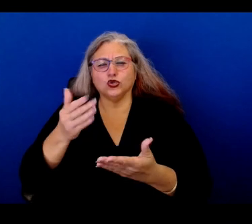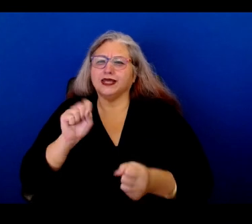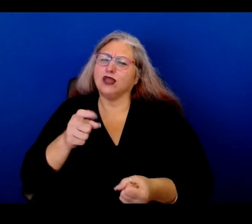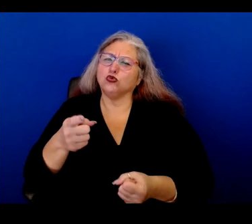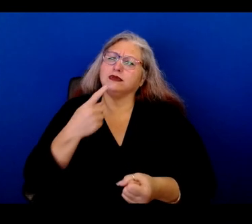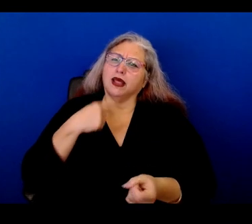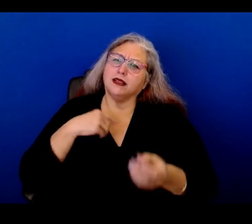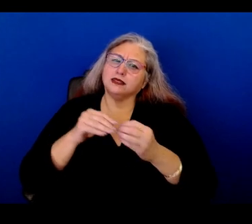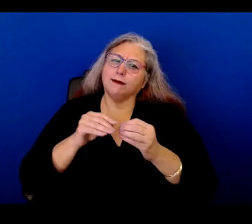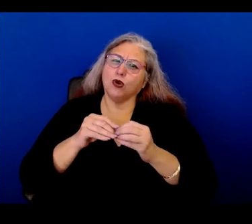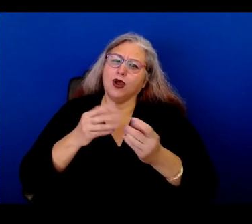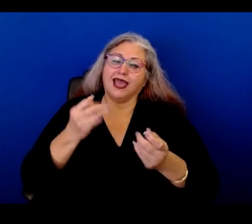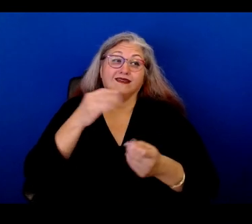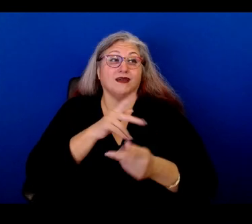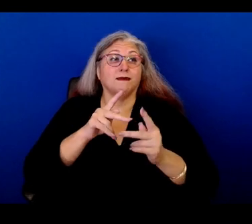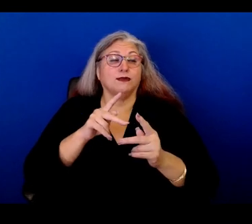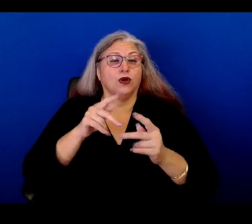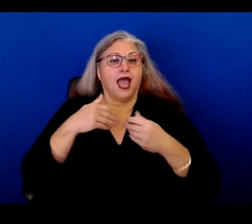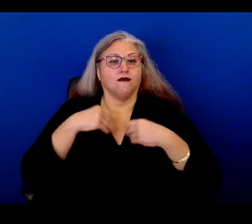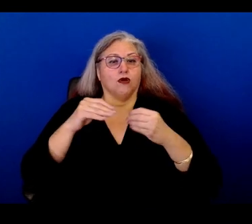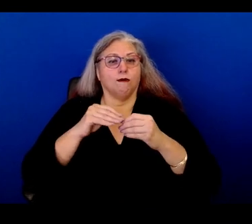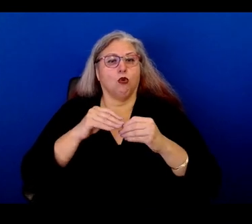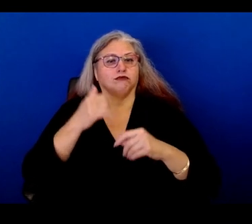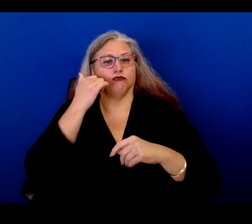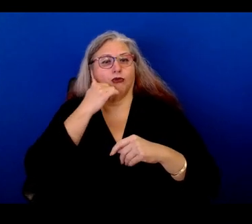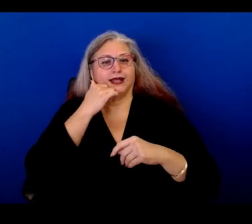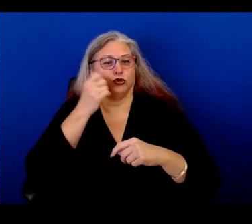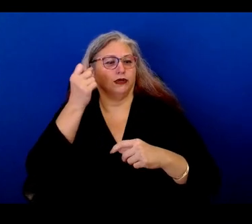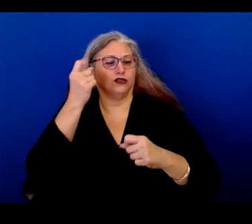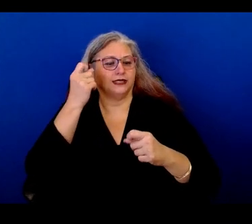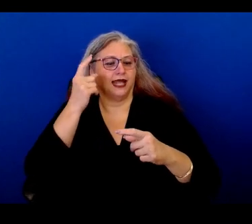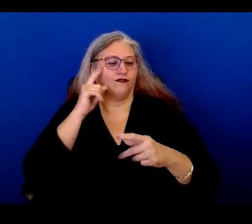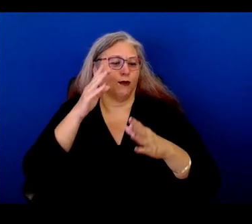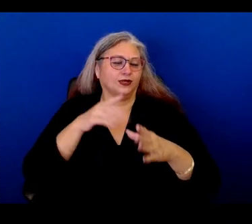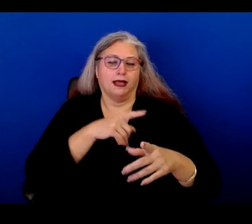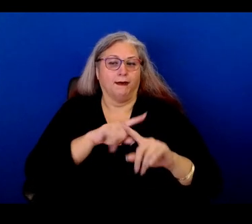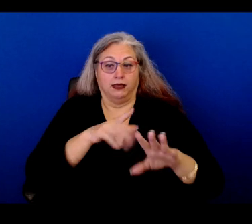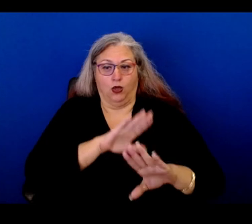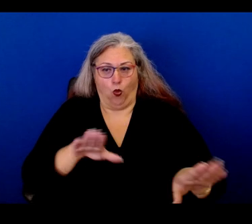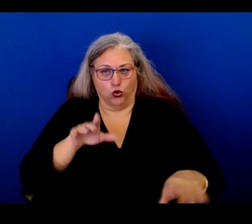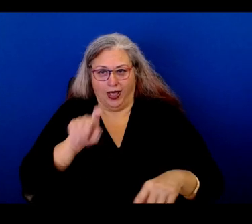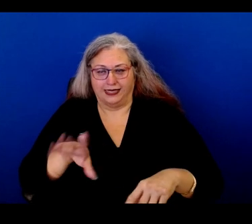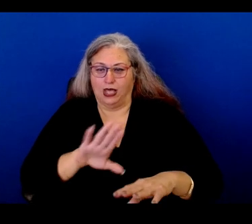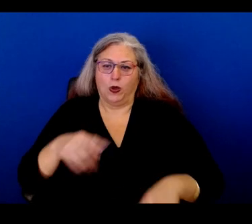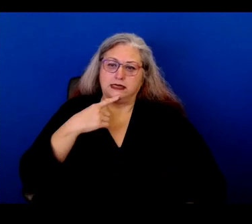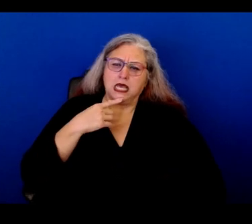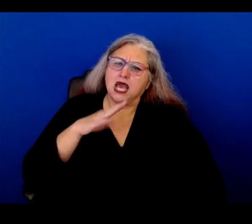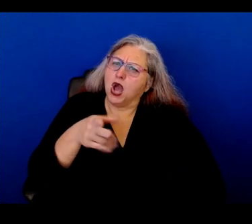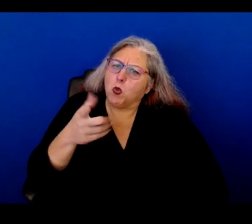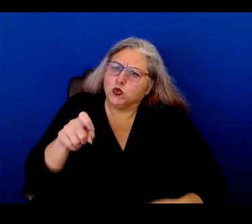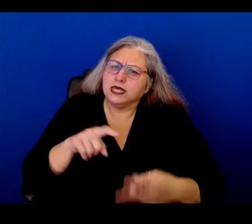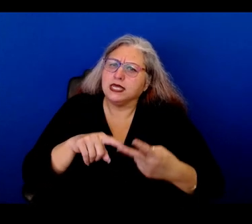tell us, just, I think if people have practical tips from somebody, they don't want to ask. Like, people don't want to say, what do you need?